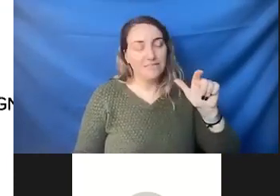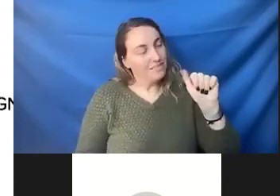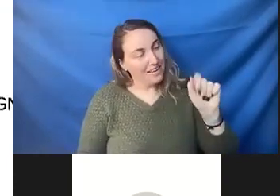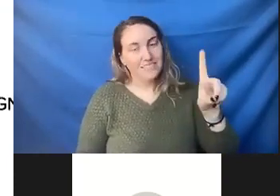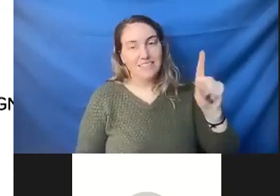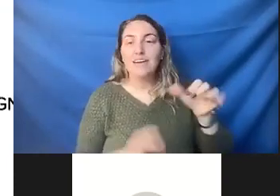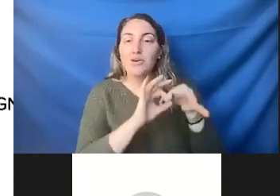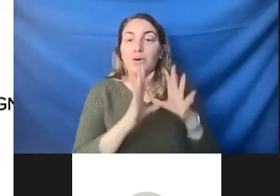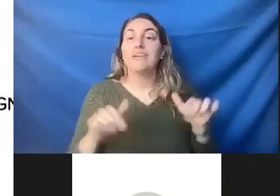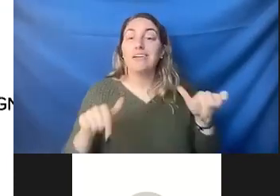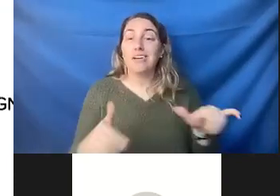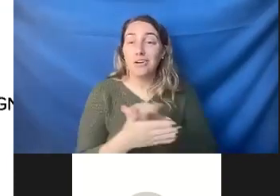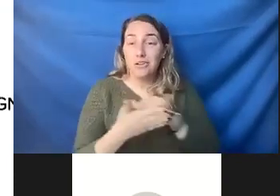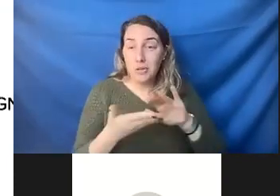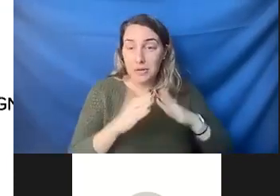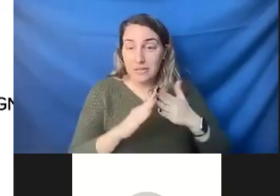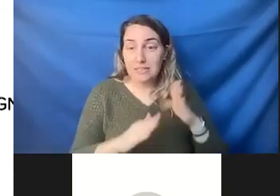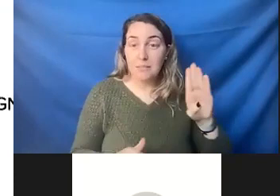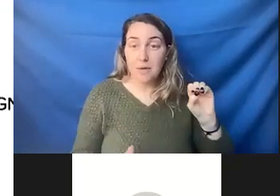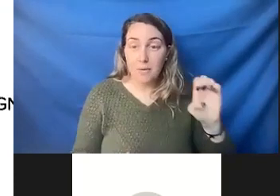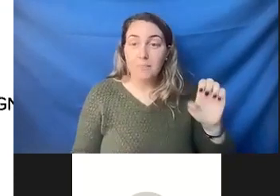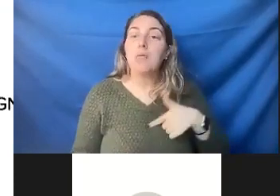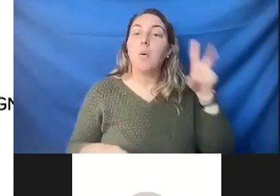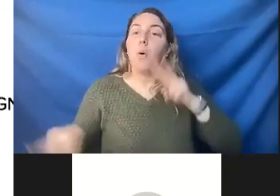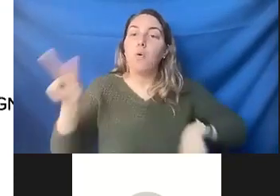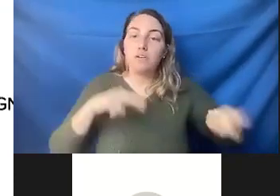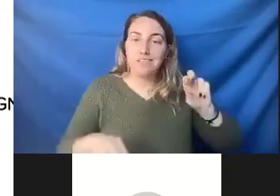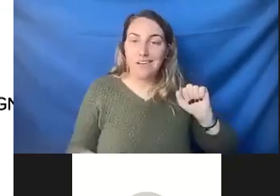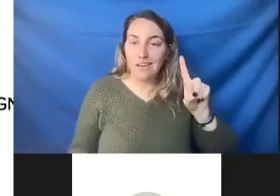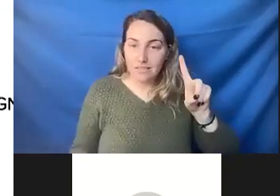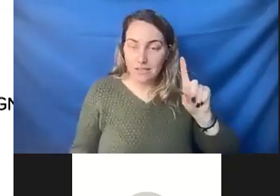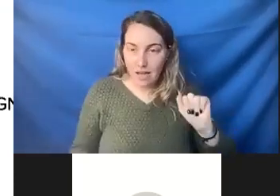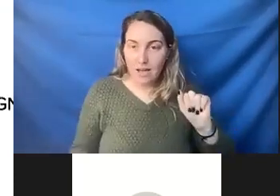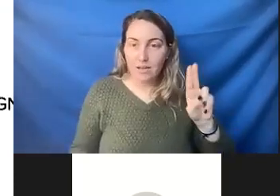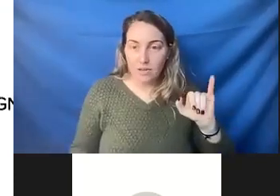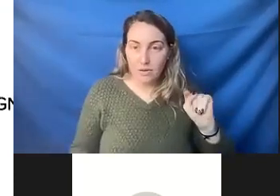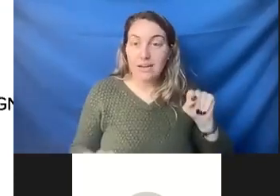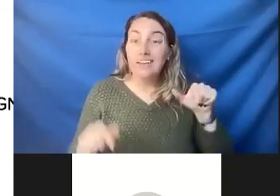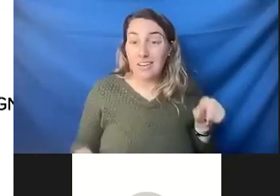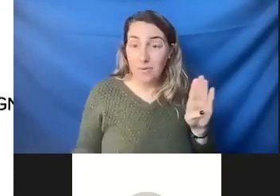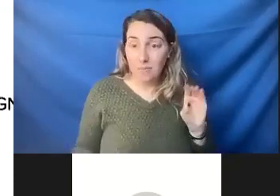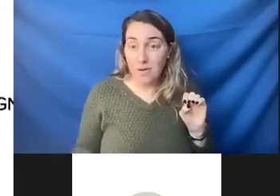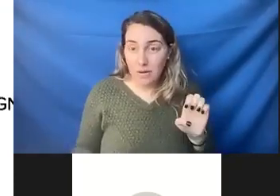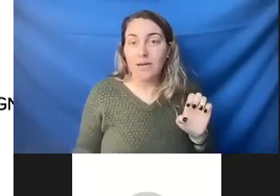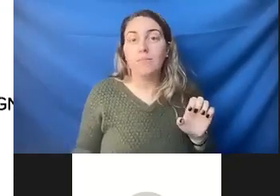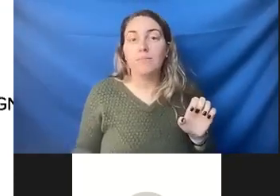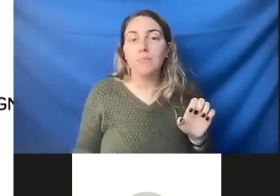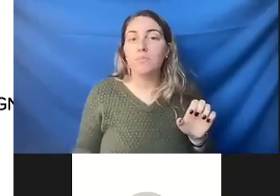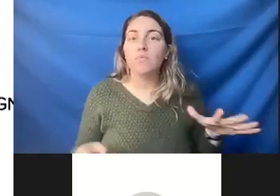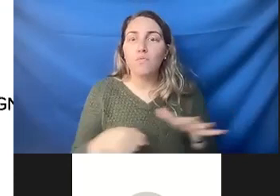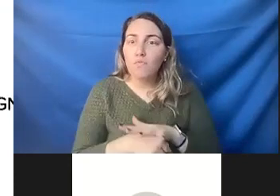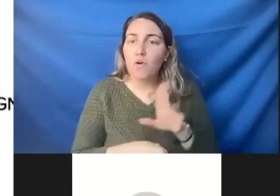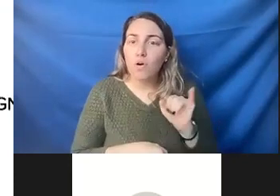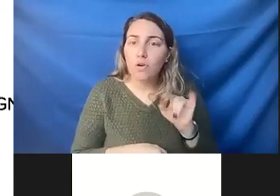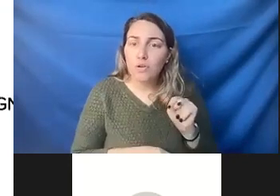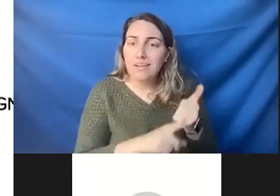York. I oversee the ADA unit at the BOE, which is an entire unit that is focused on the accessibility